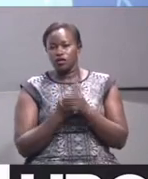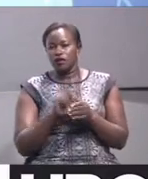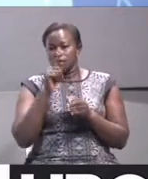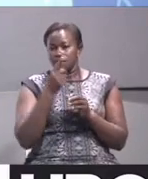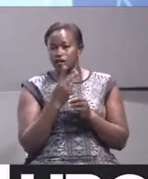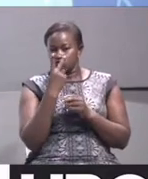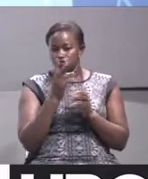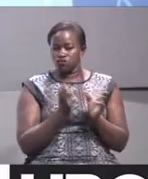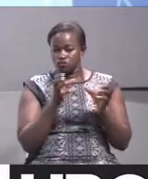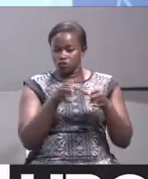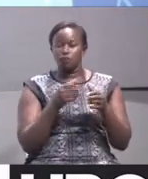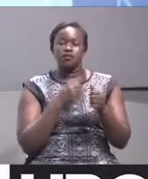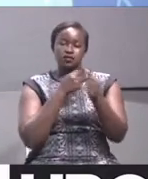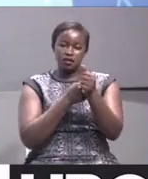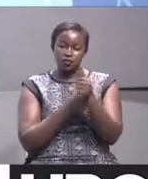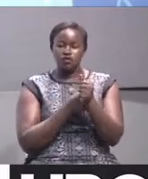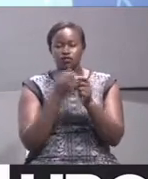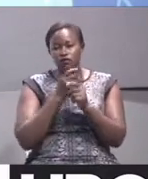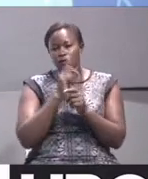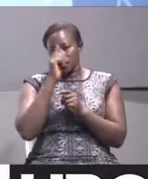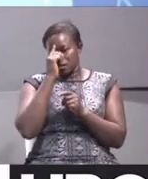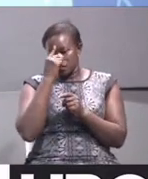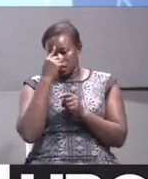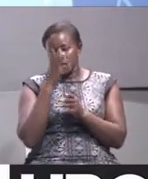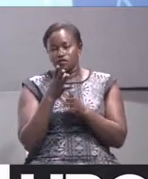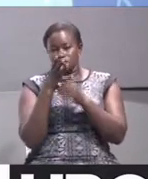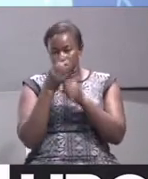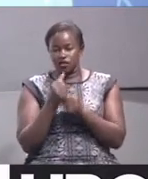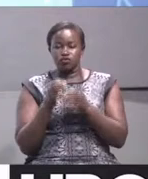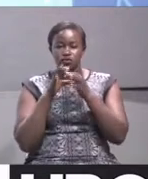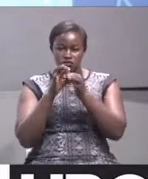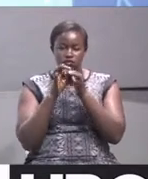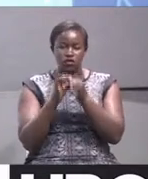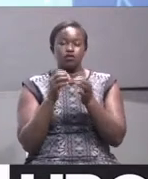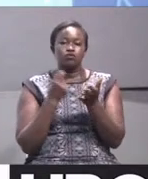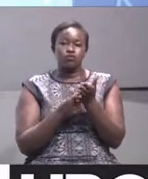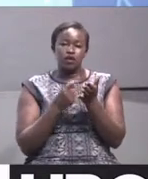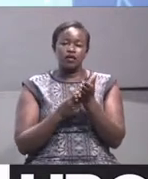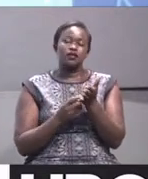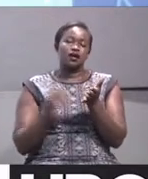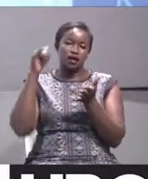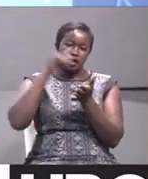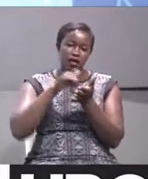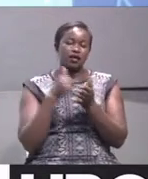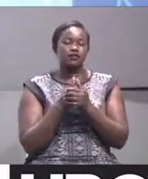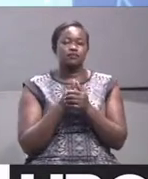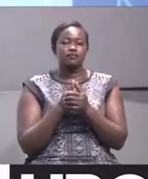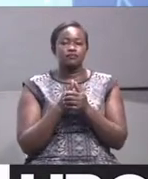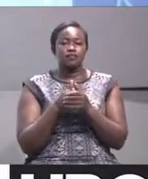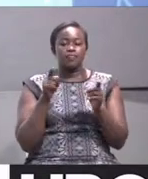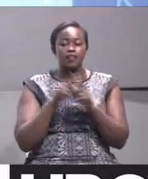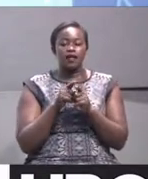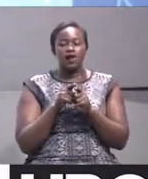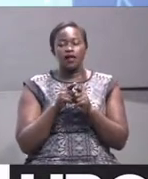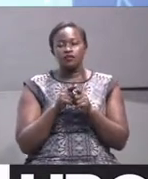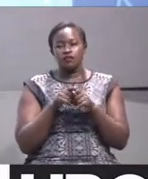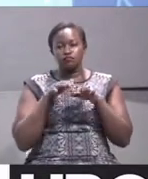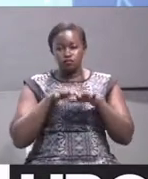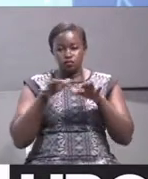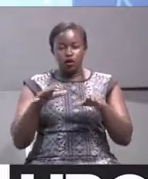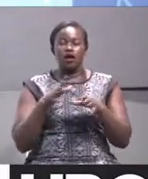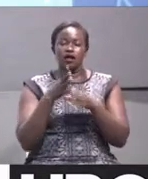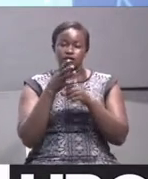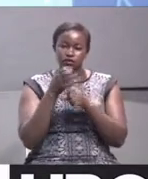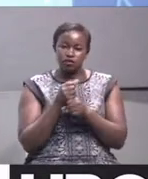batches were generously supported by the Indian Association in collaboration with the Uganda Airlines. Expanding their outreach, the association